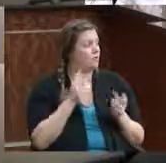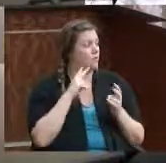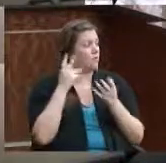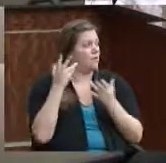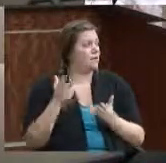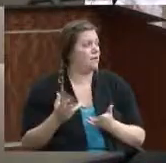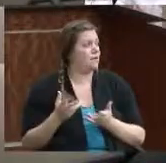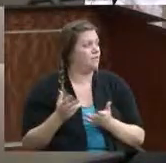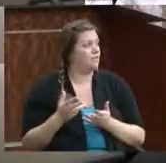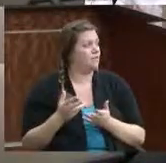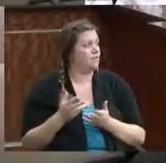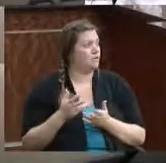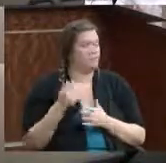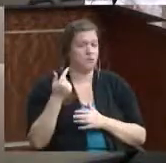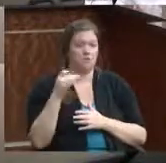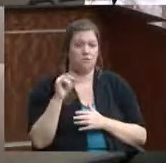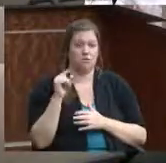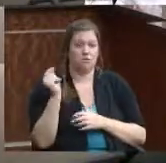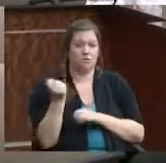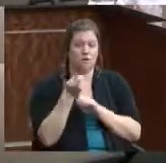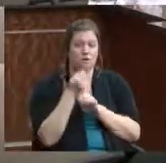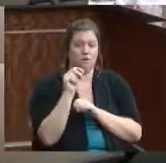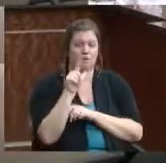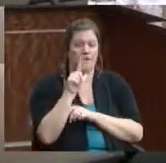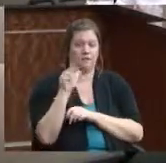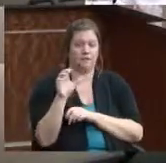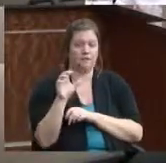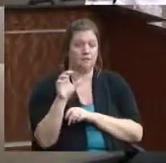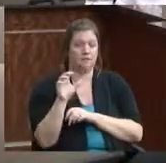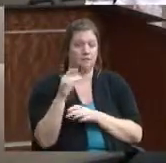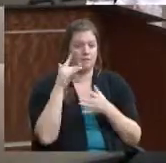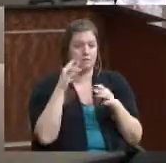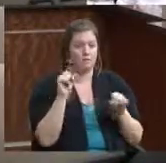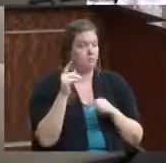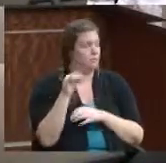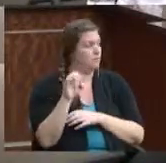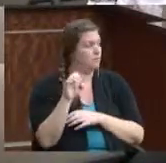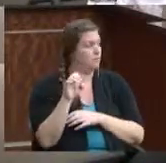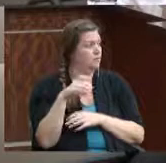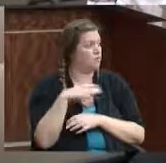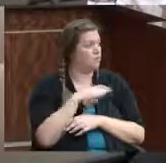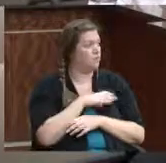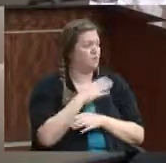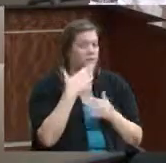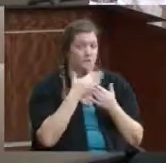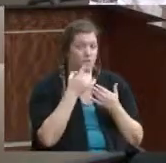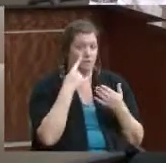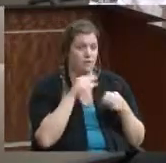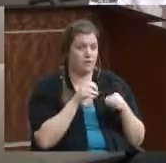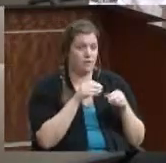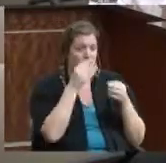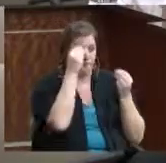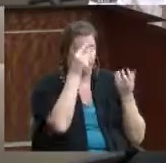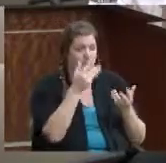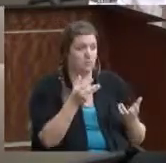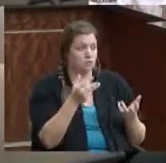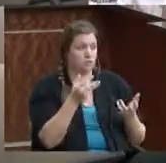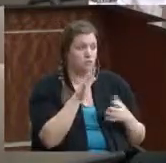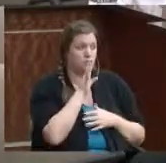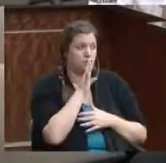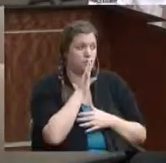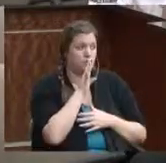of Patuxent Greens Golf, LLC. Mr. President, Mr. Mayor, members of the council, thank you for the opportunity to appear before you and